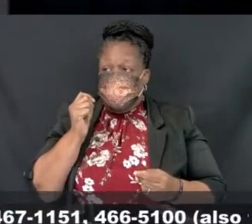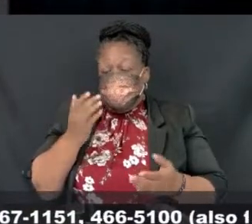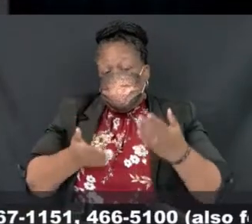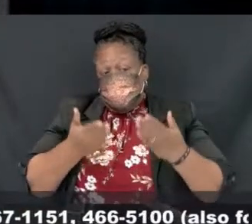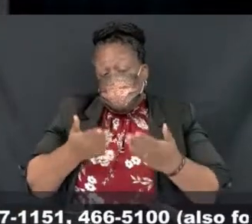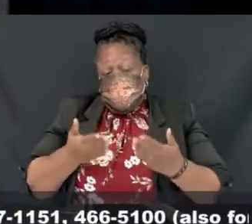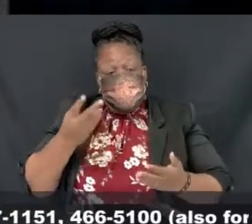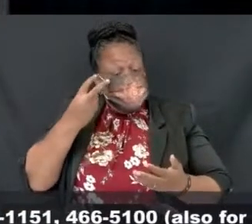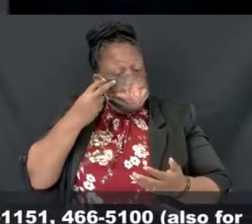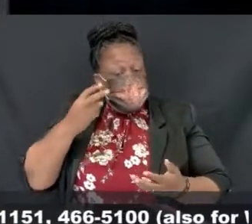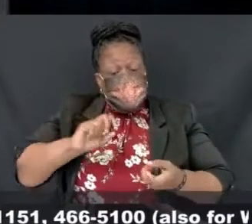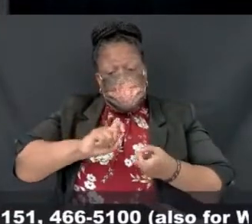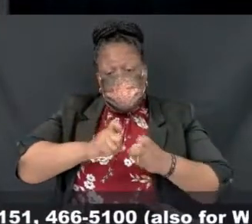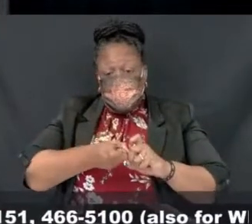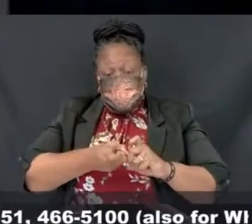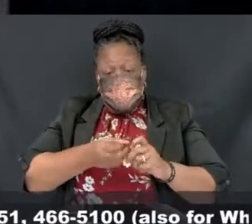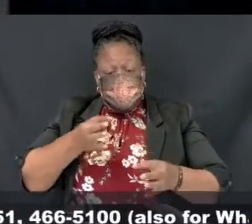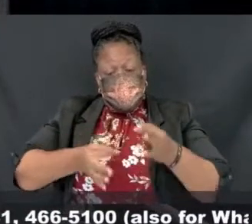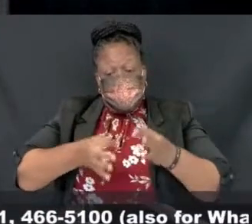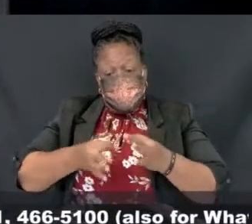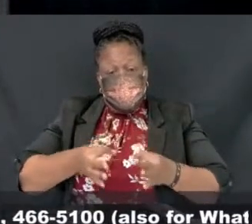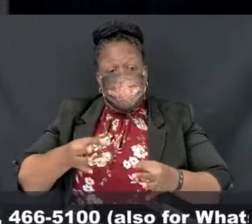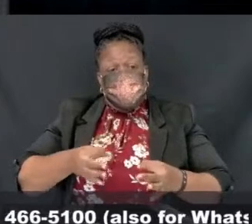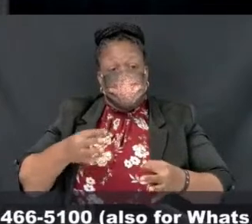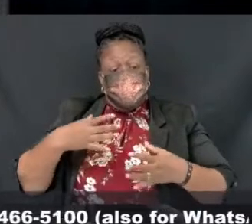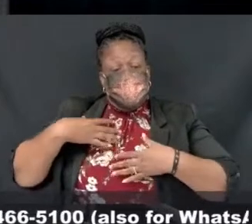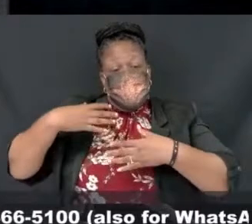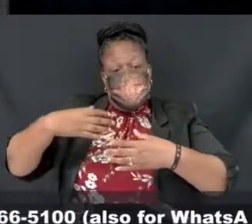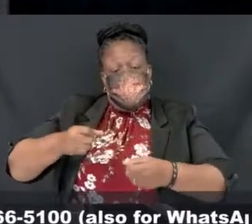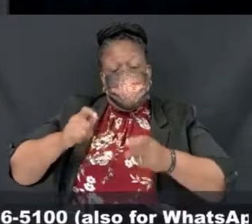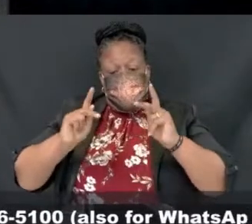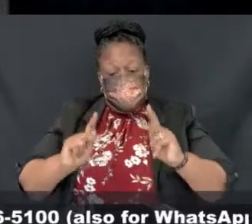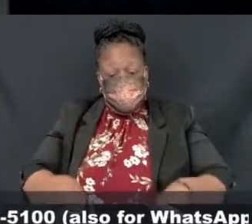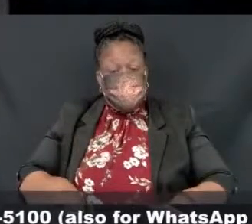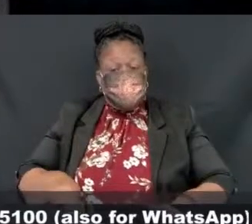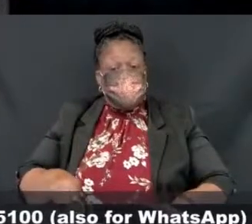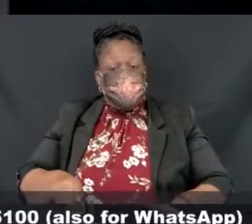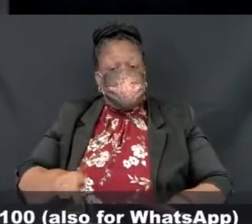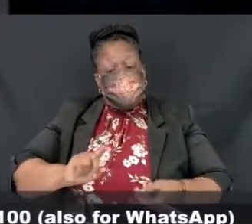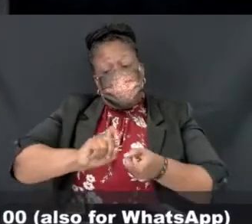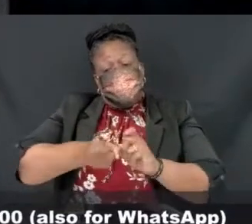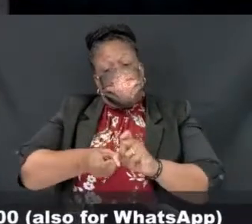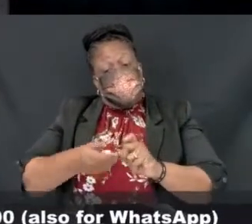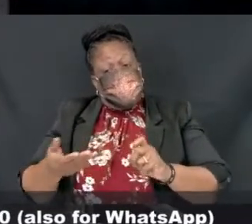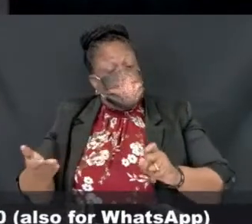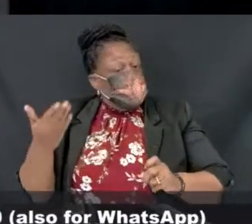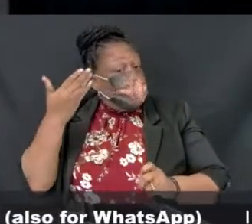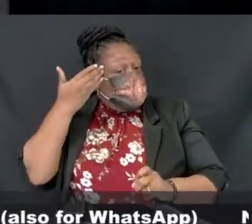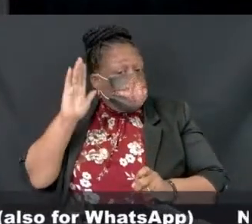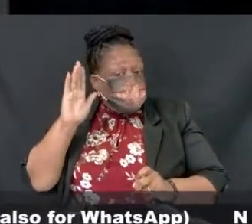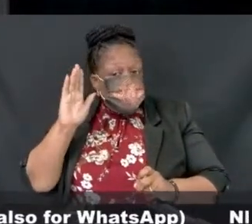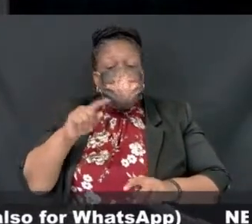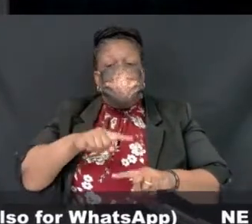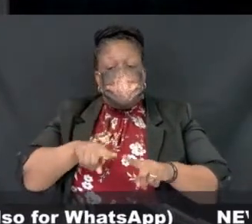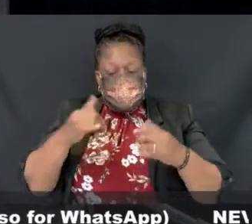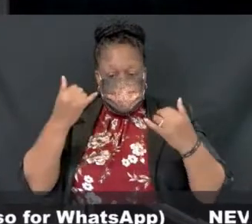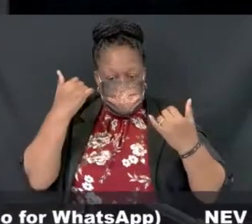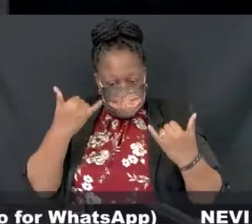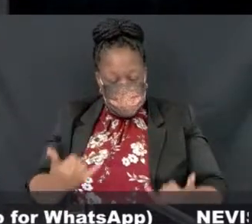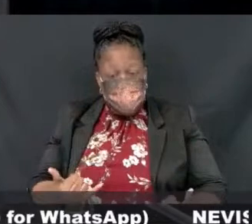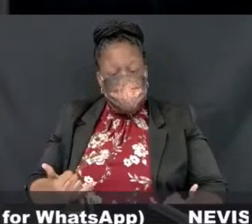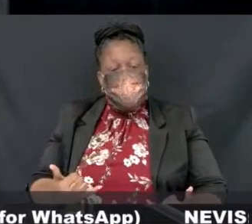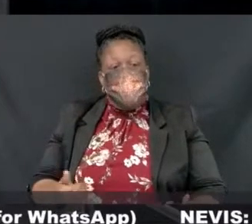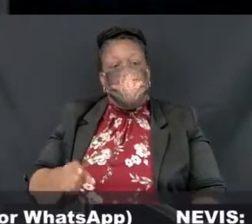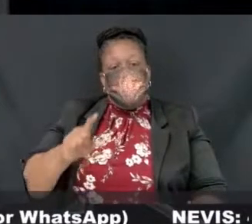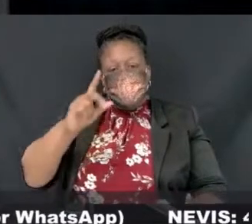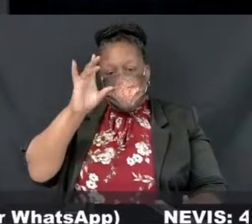the protocol, some further restrictions may be eased. So stay tuned. If anything, please contact the numbers that are on